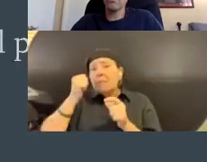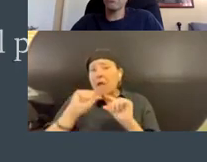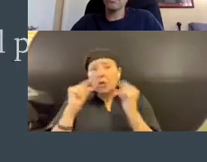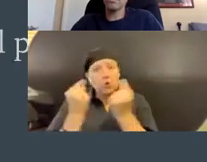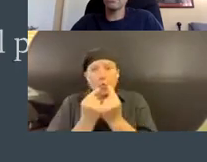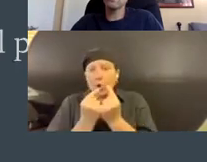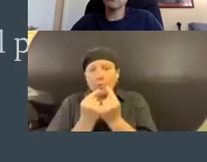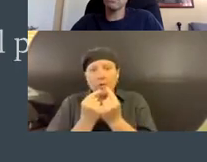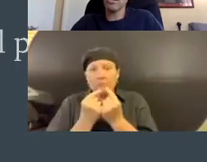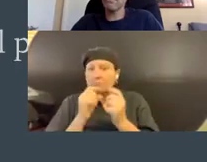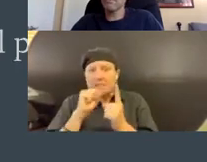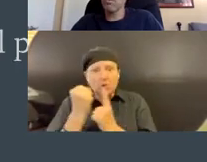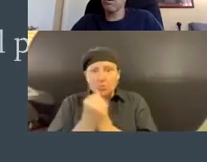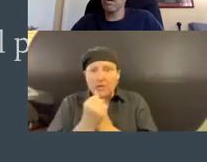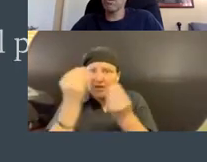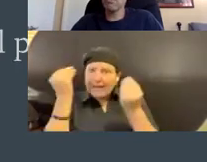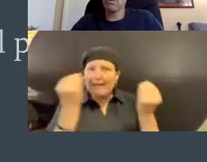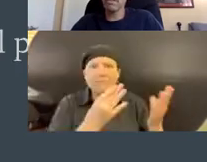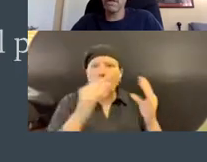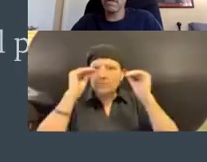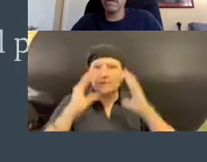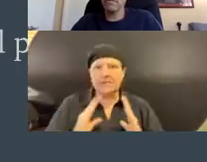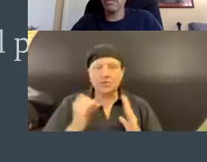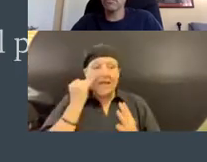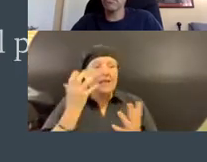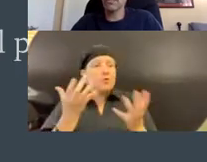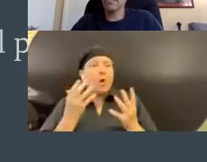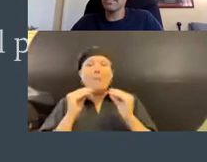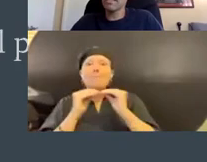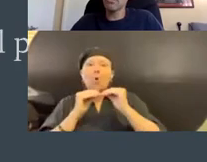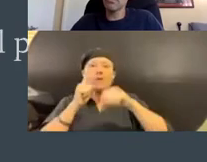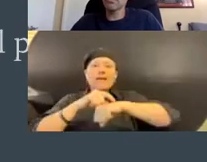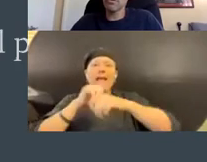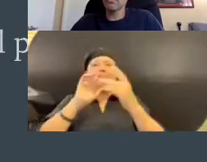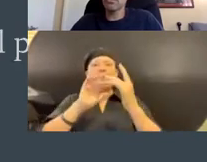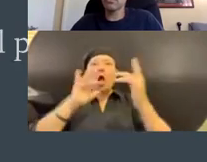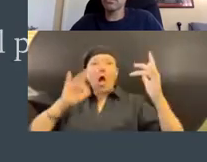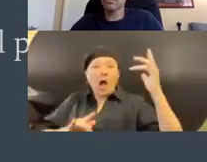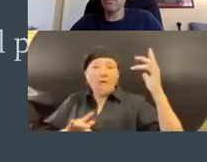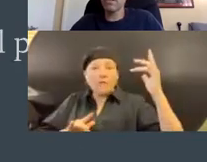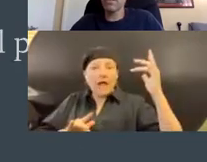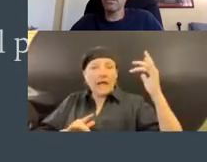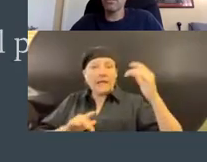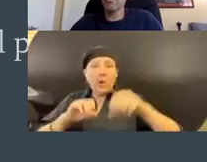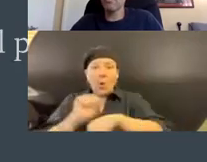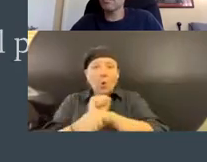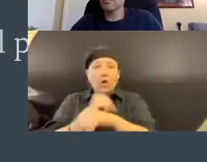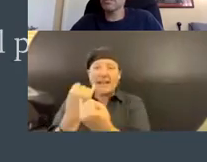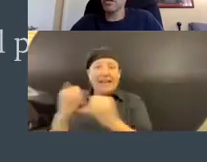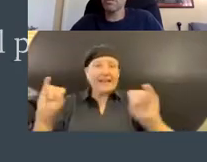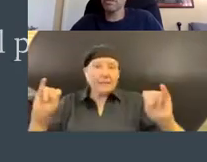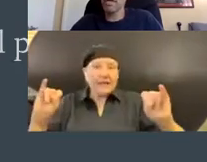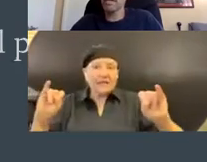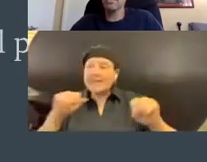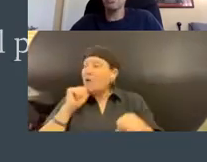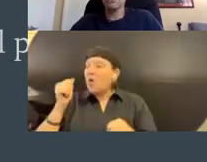If you need them to be offline more and working more independently because you feel like those small group structures are stifling or they don't move as fast as a